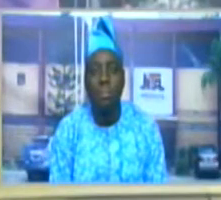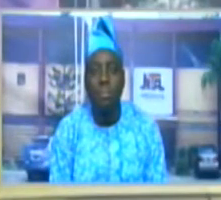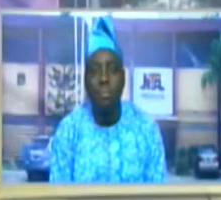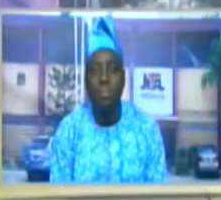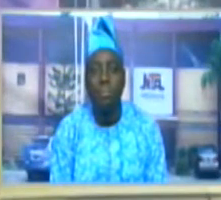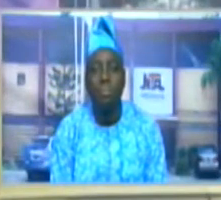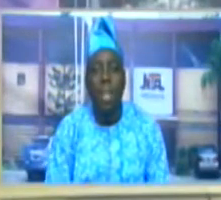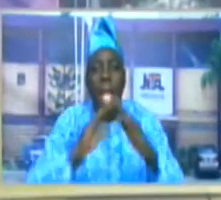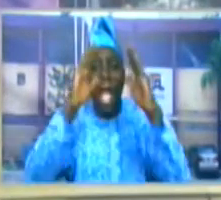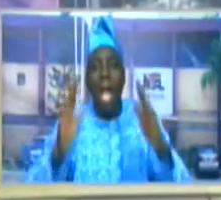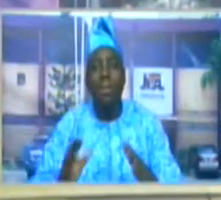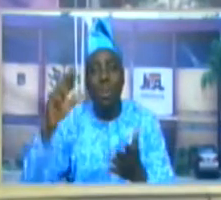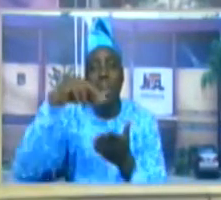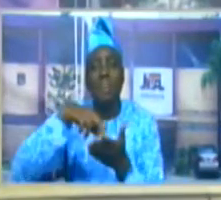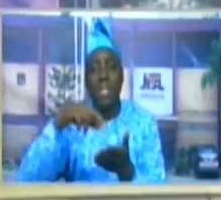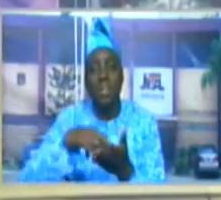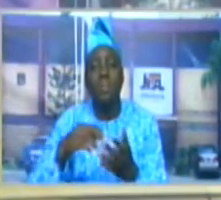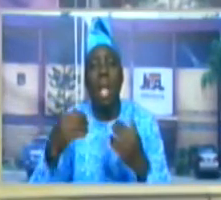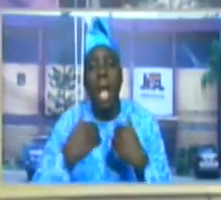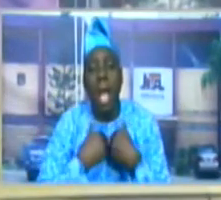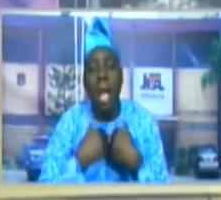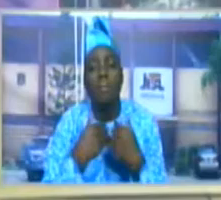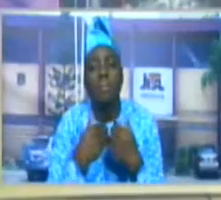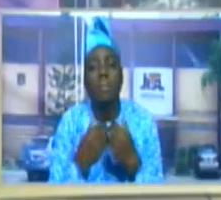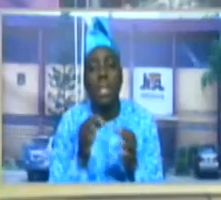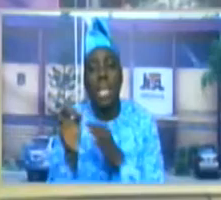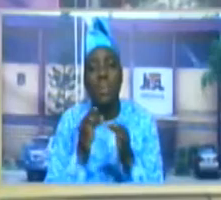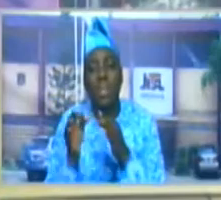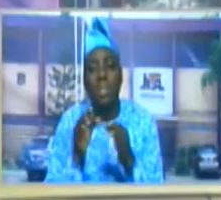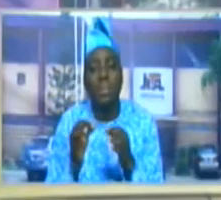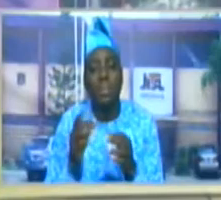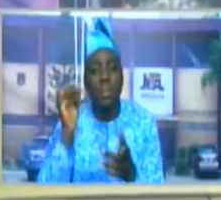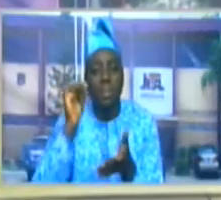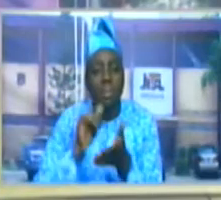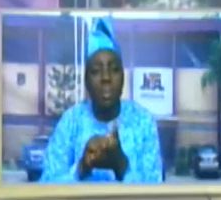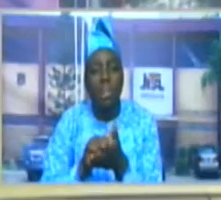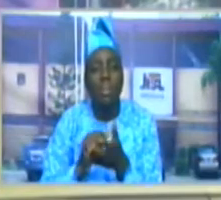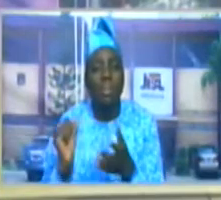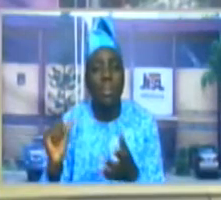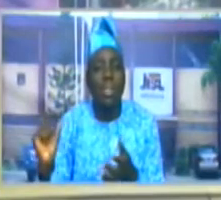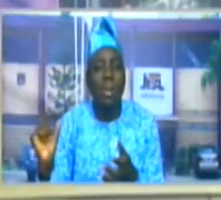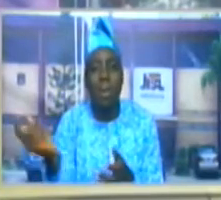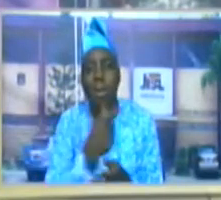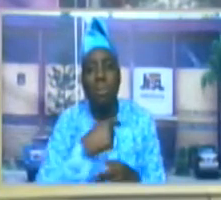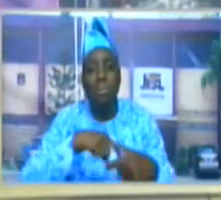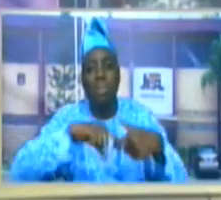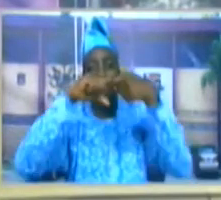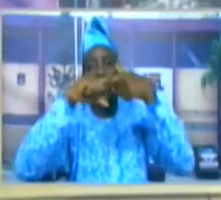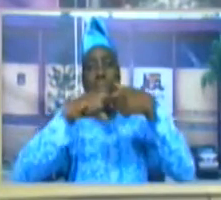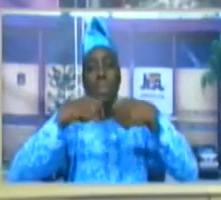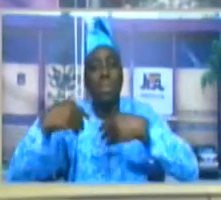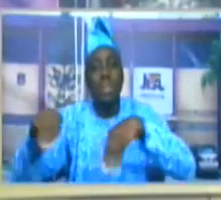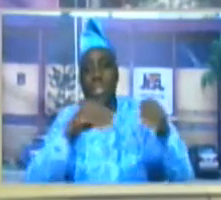The House of Representatives has explained that its resolution to urge suspension of the sale of five